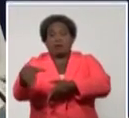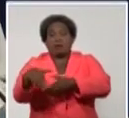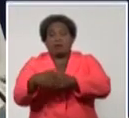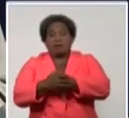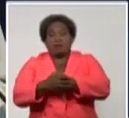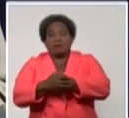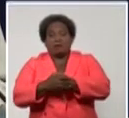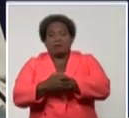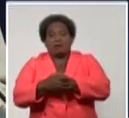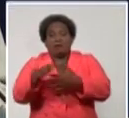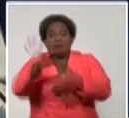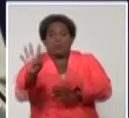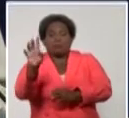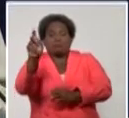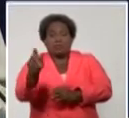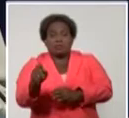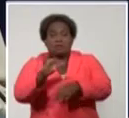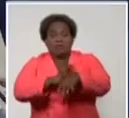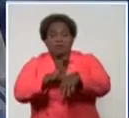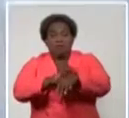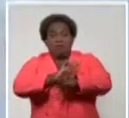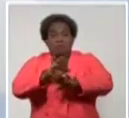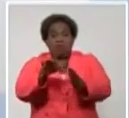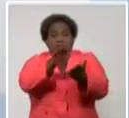53.12% of all cases worldwide.